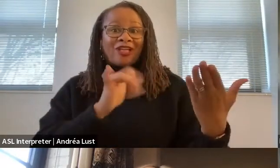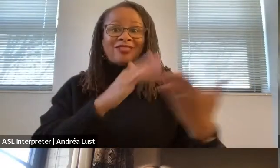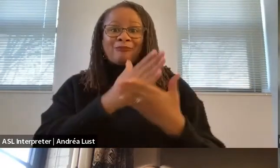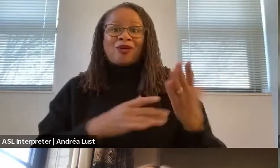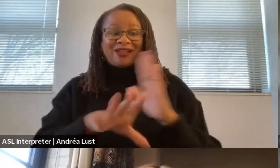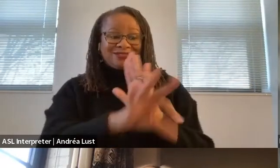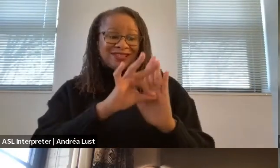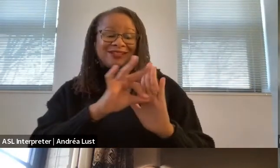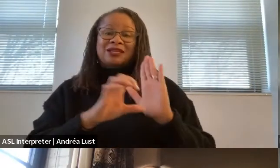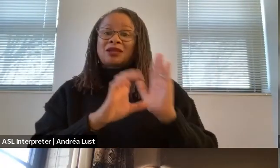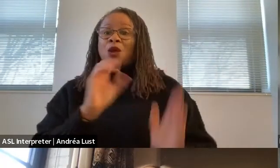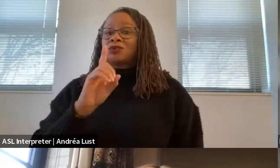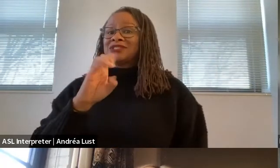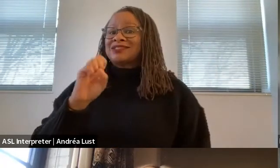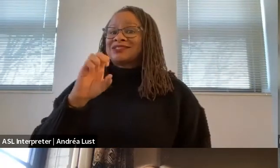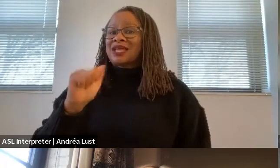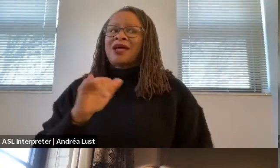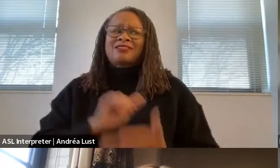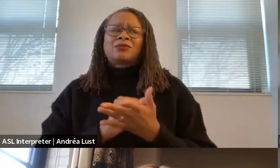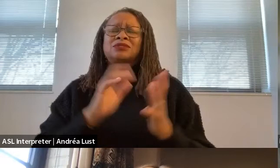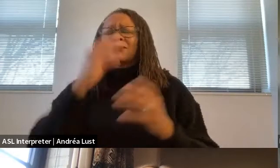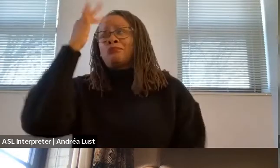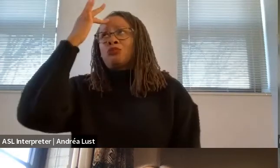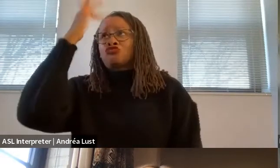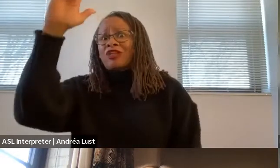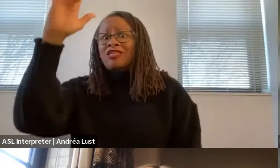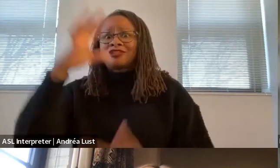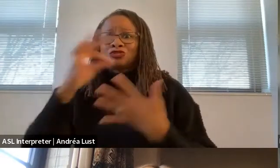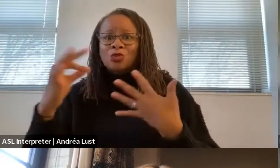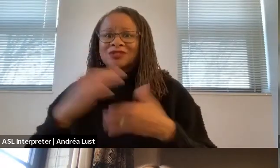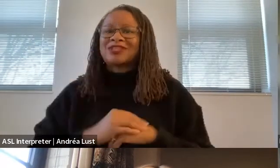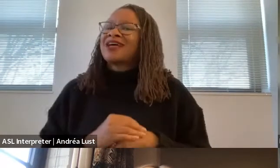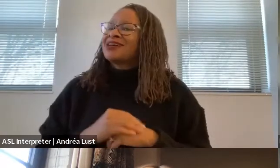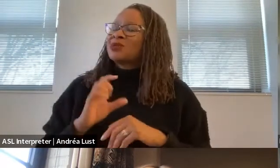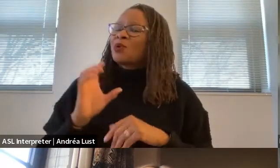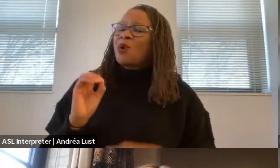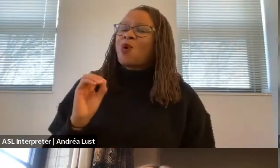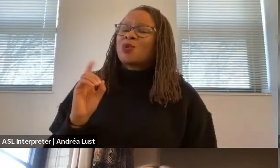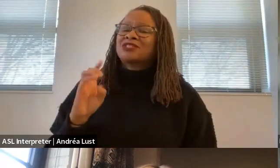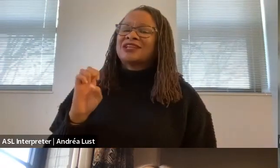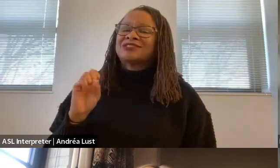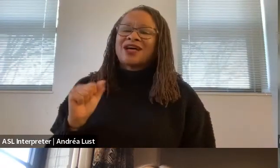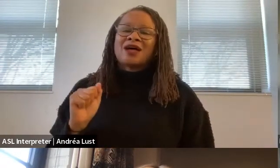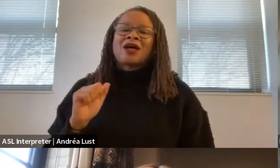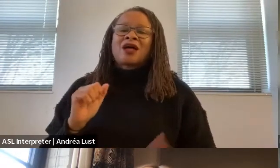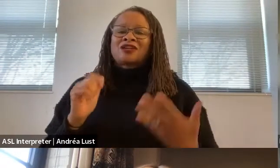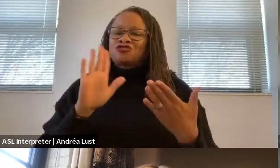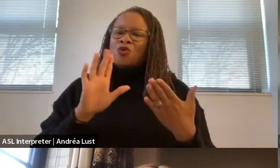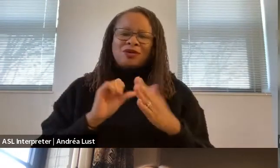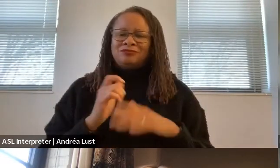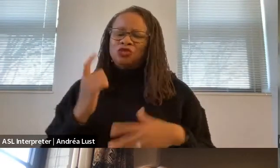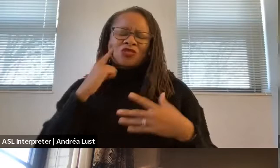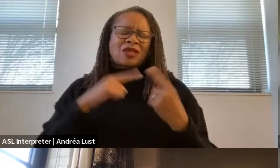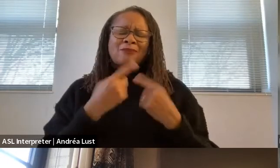selecting, Odessa, which was just such a brilliant choice. But Odessa, what was your impression of the material and